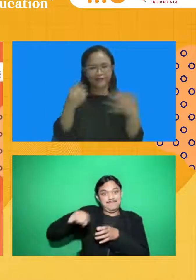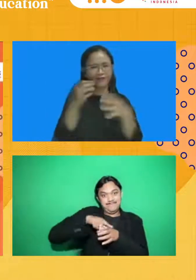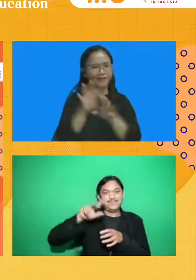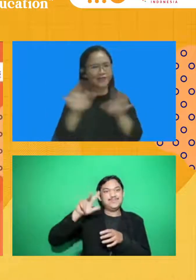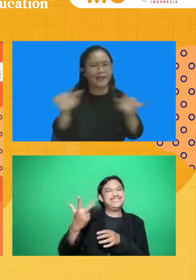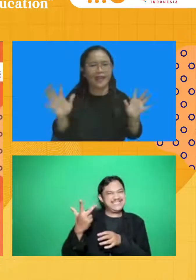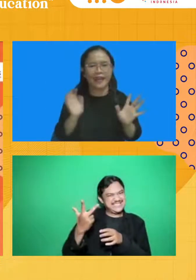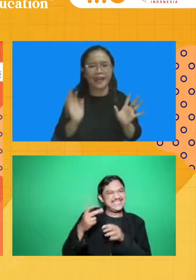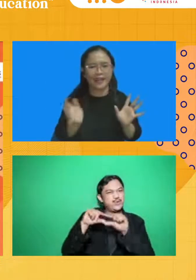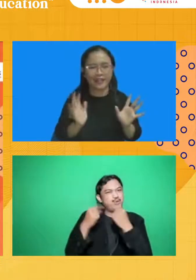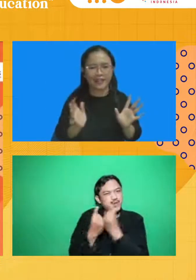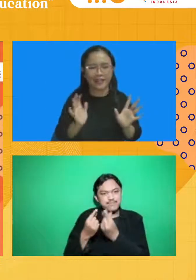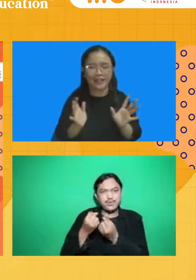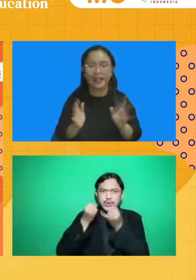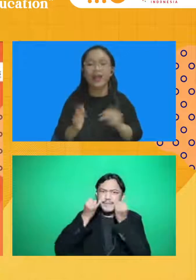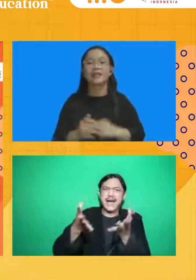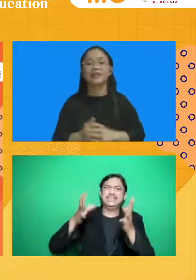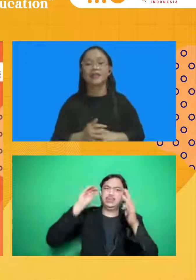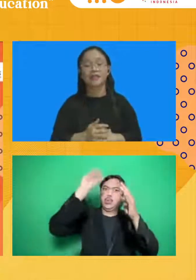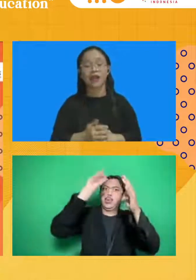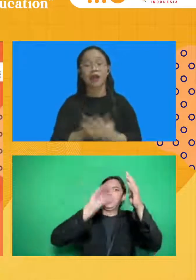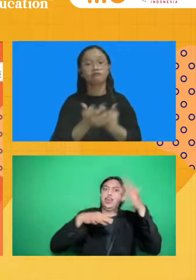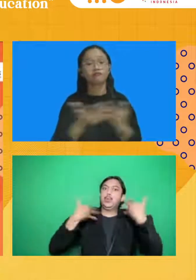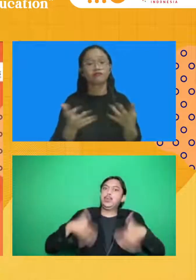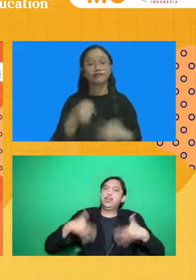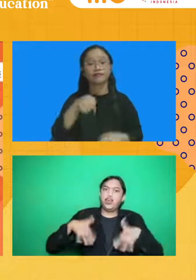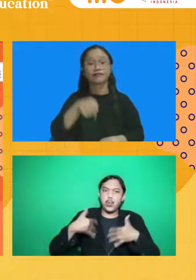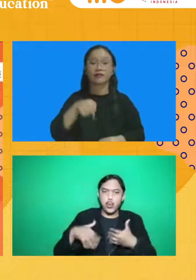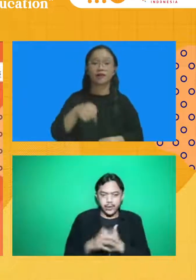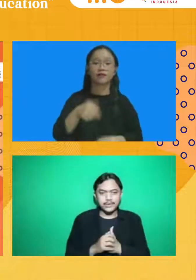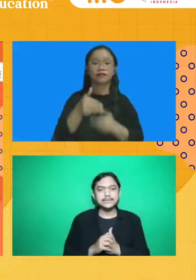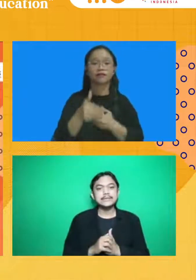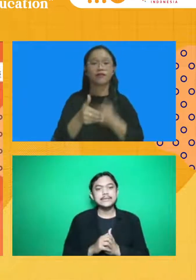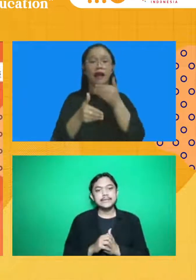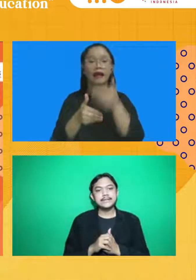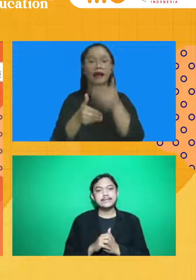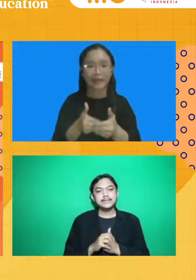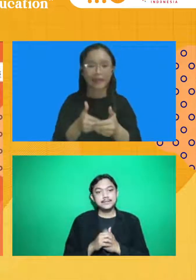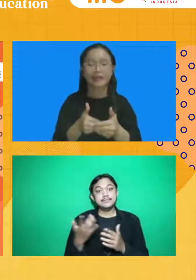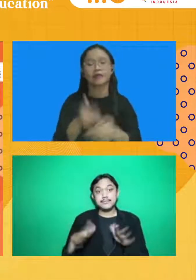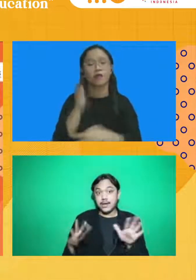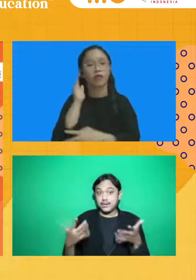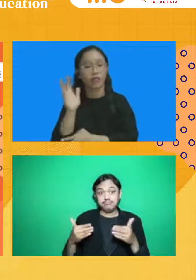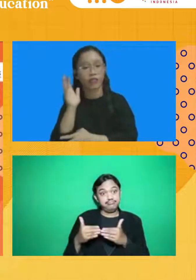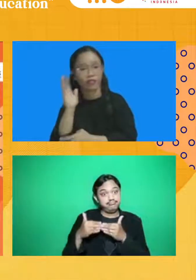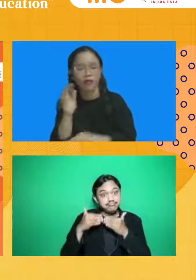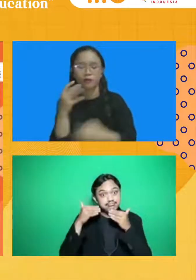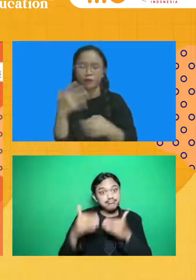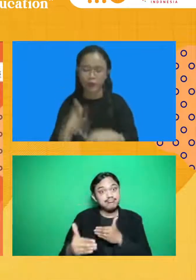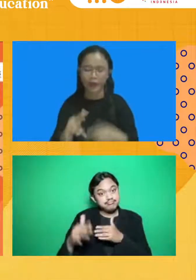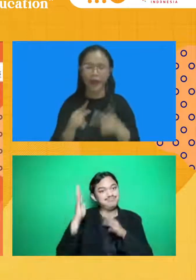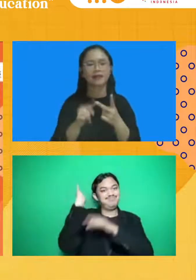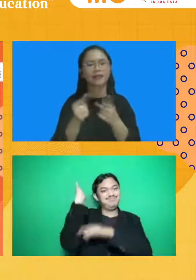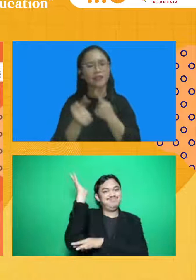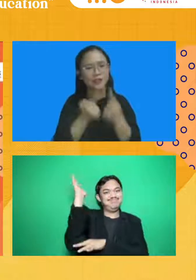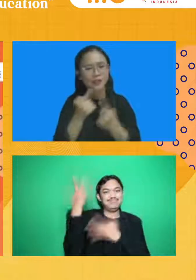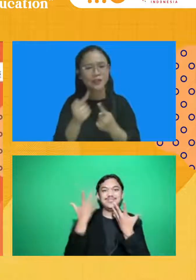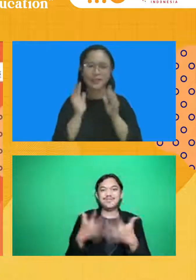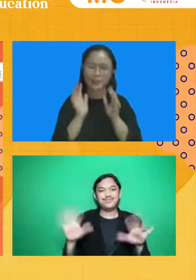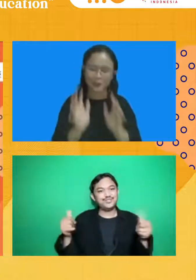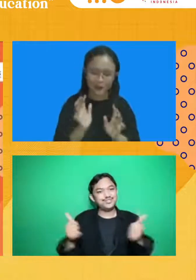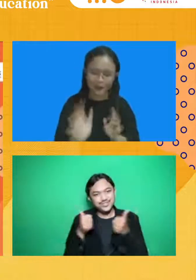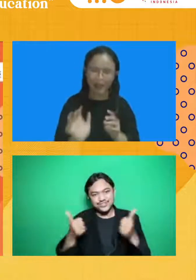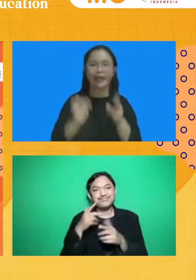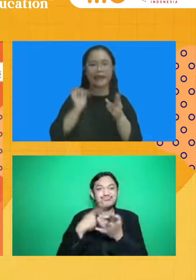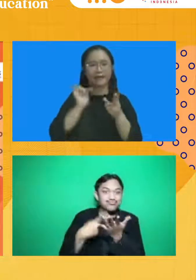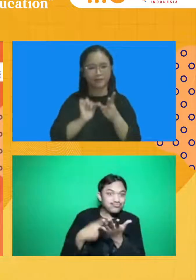and gentlemen, finally we come to the end part of our presentation. We would be like to say thank you again to our speakers for